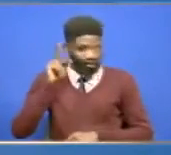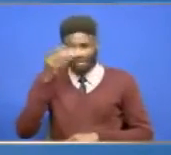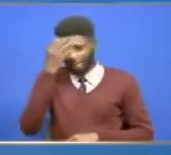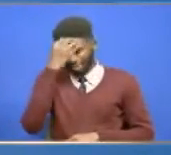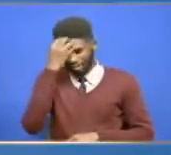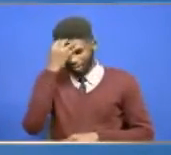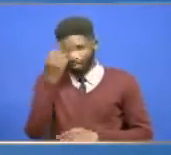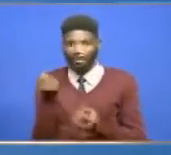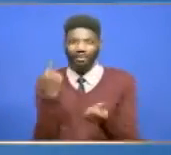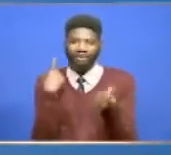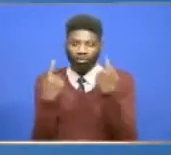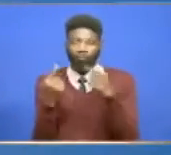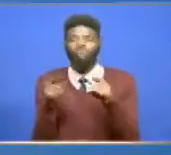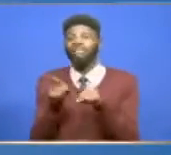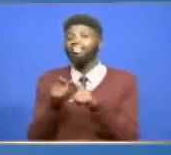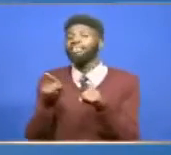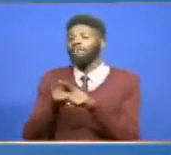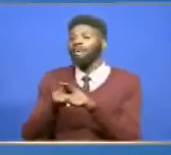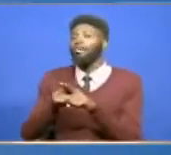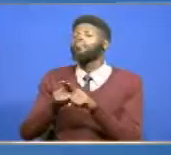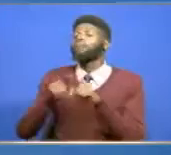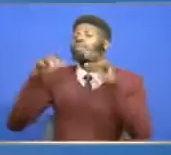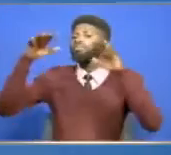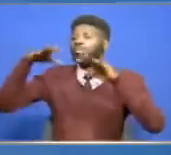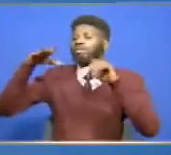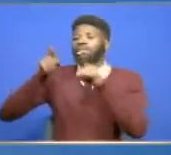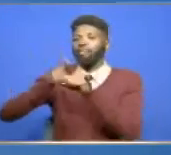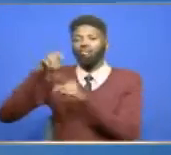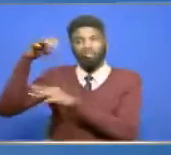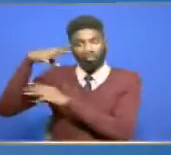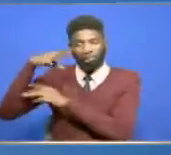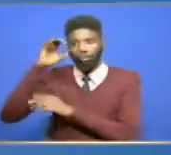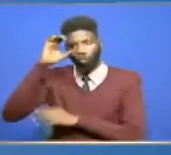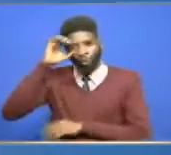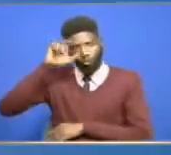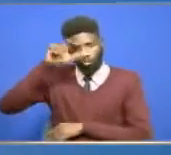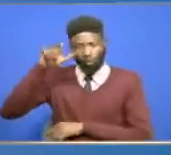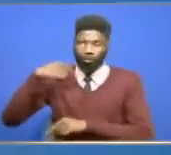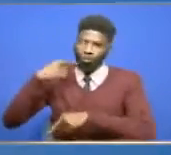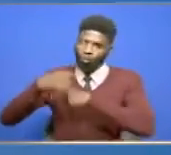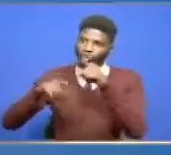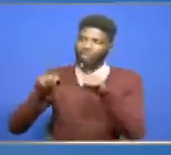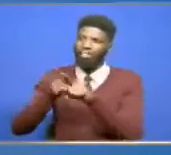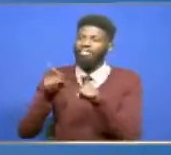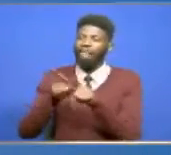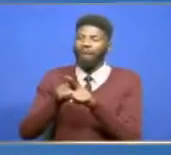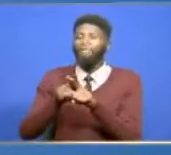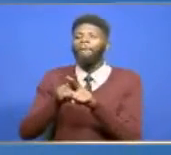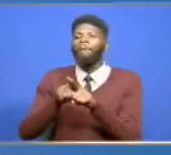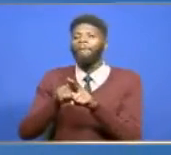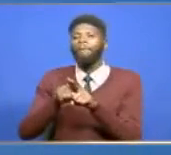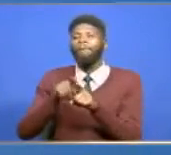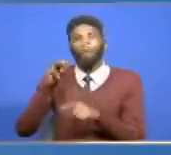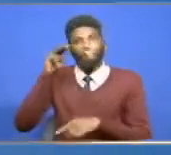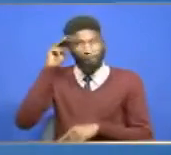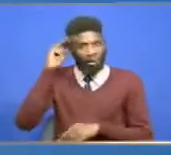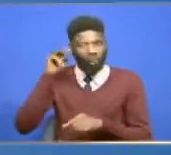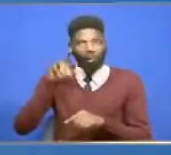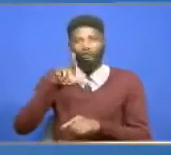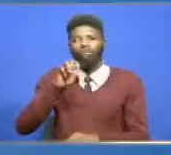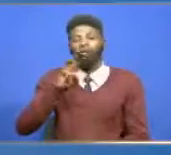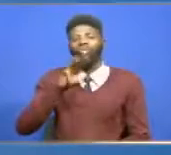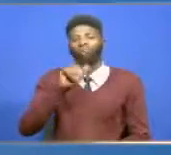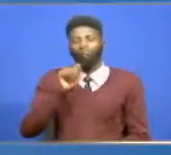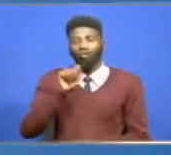environs. Showers with sunny intervals continue to dominate coastal region and Mandera and Lodwar. Mandera will have